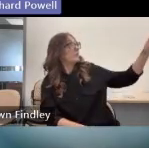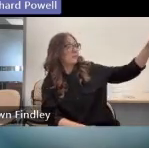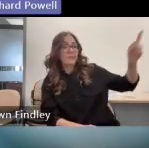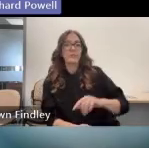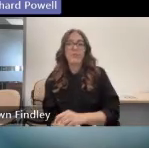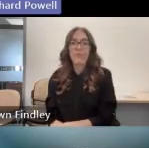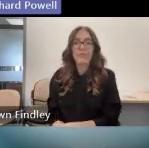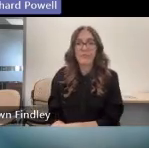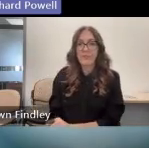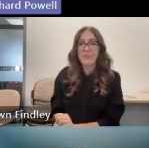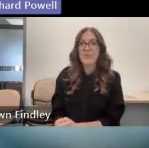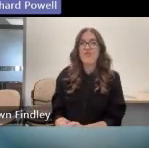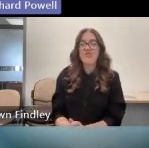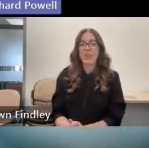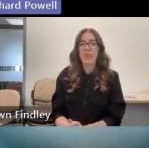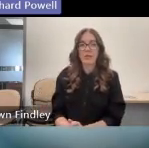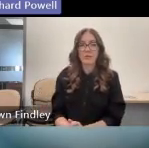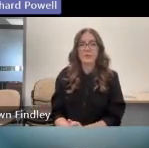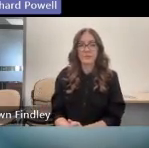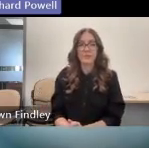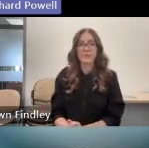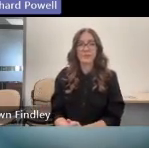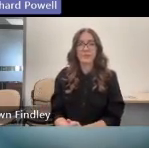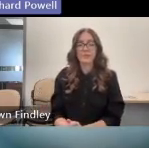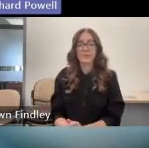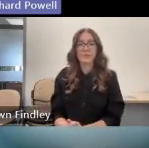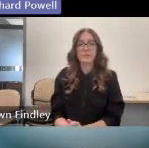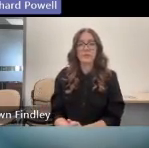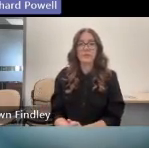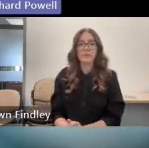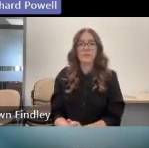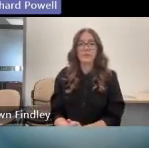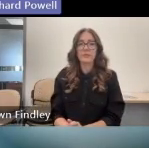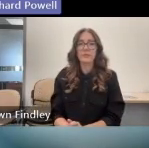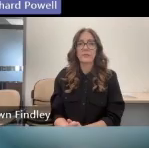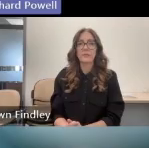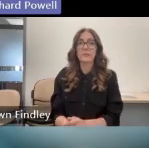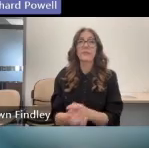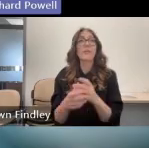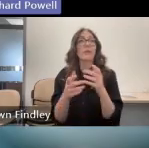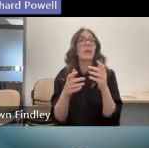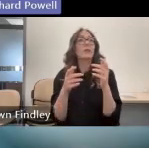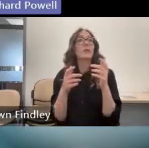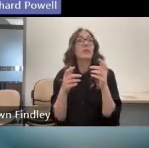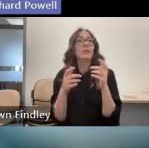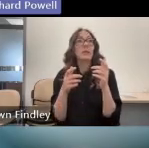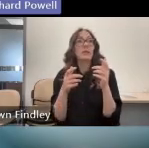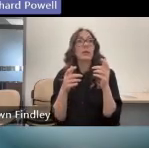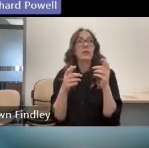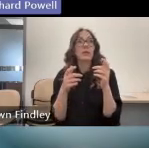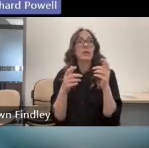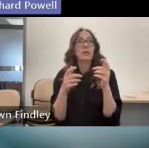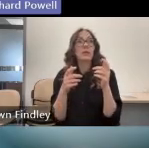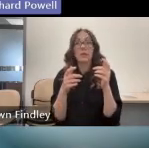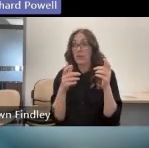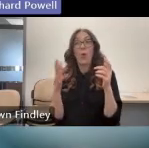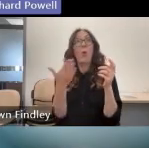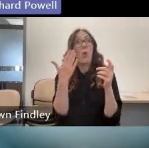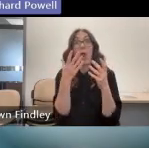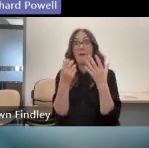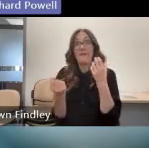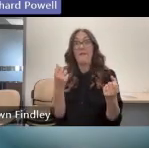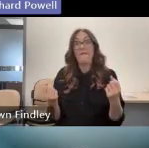and it's yeah, it's quite colourful at the moment. This is pretty much